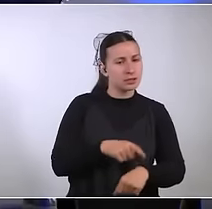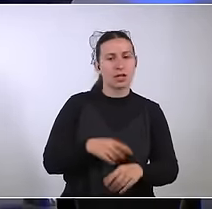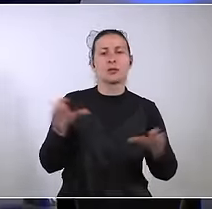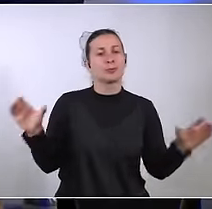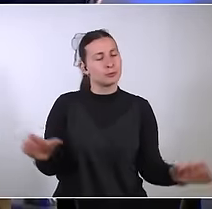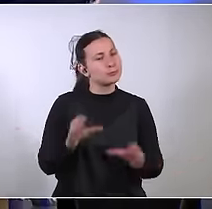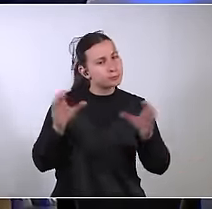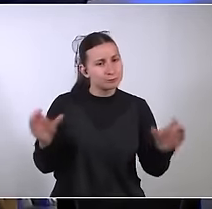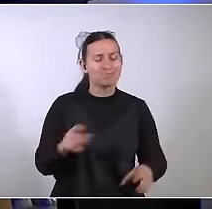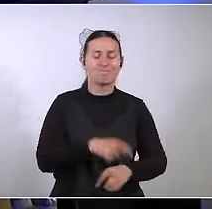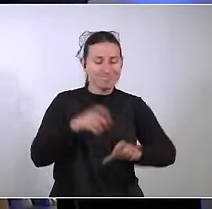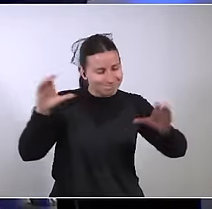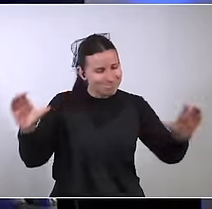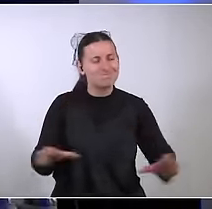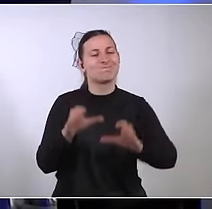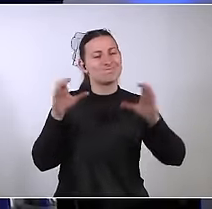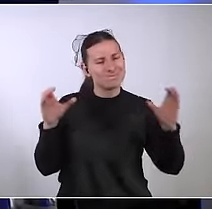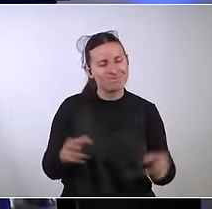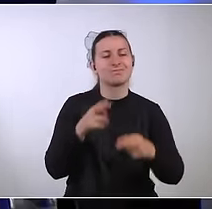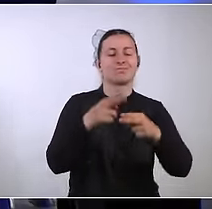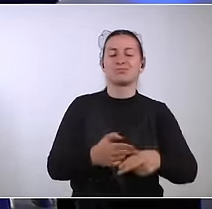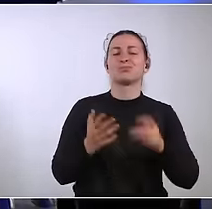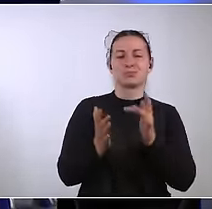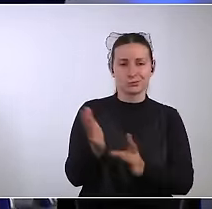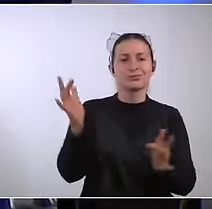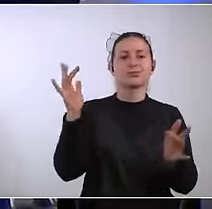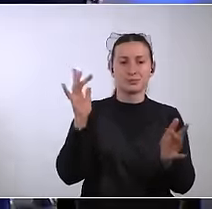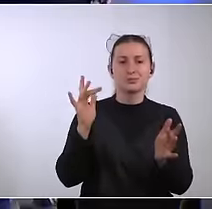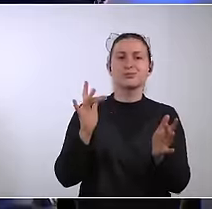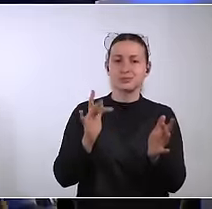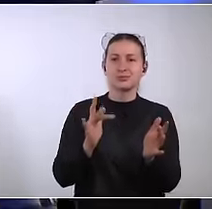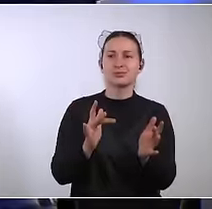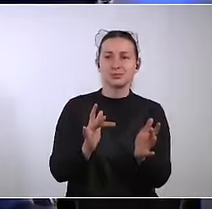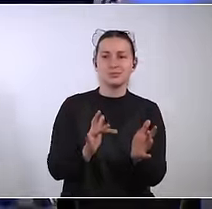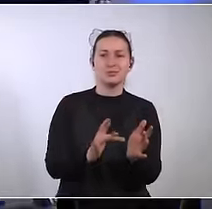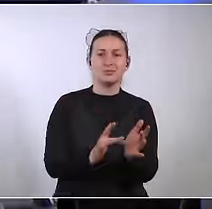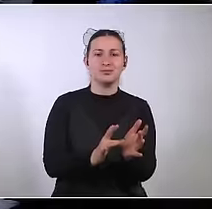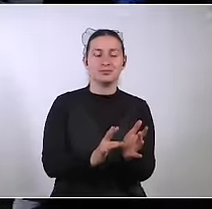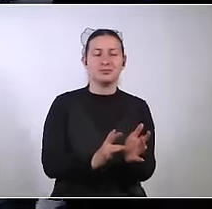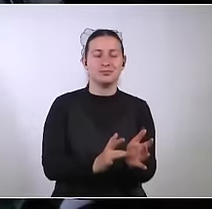y hacerlo en el nombre glorioso de Jesús.